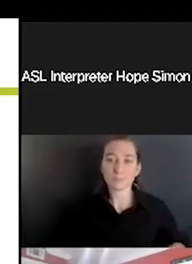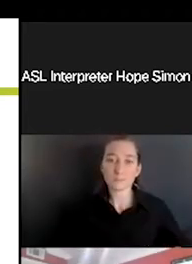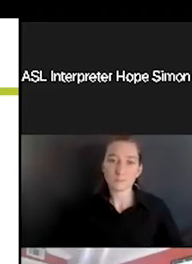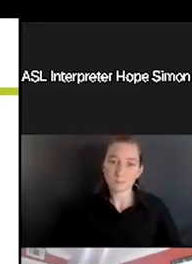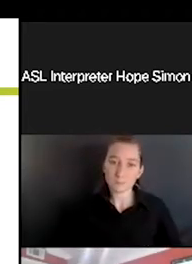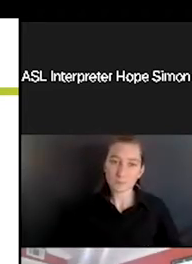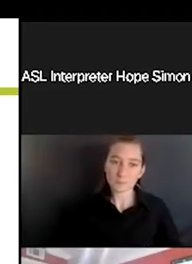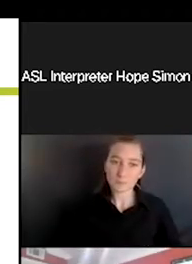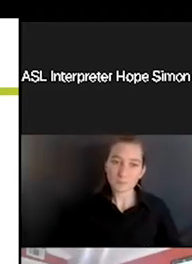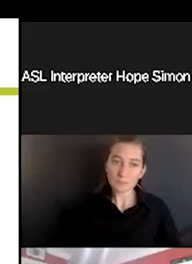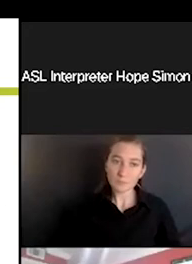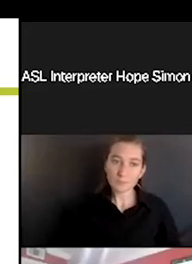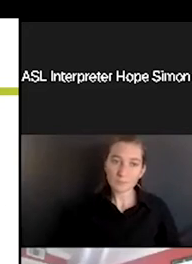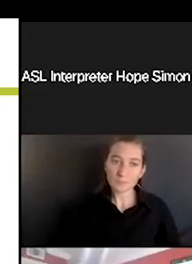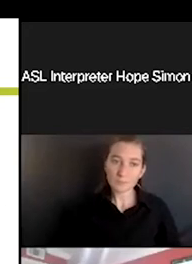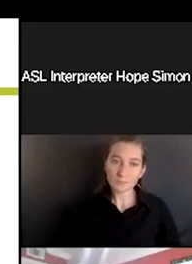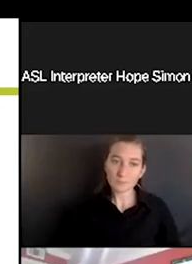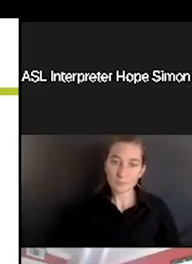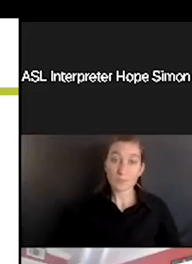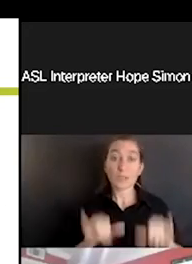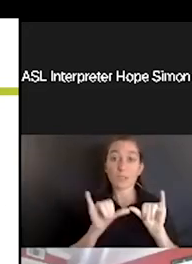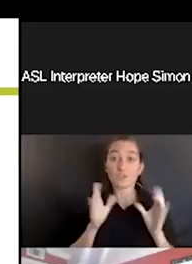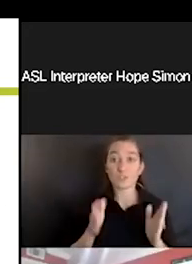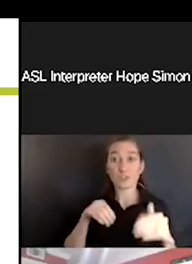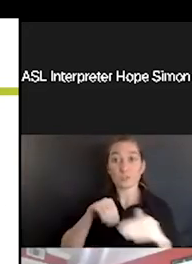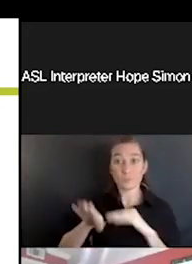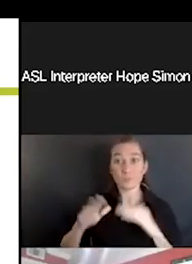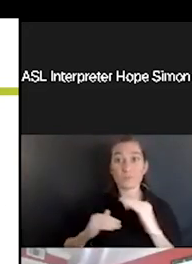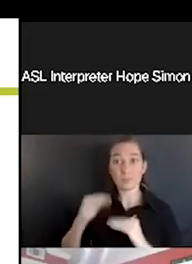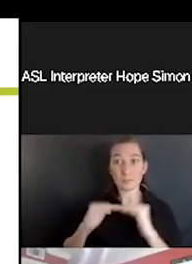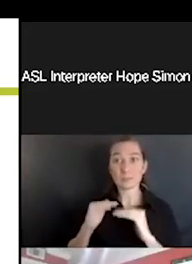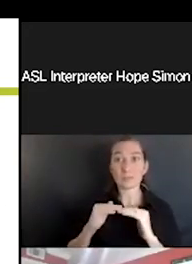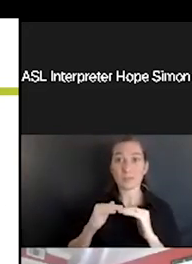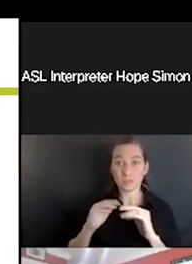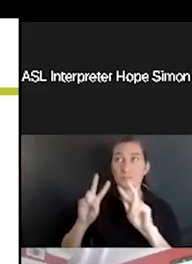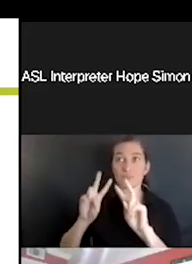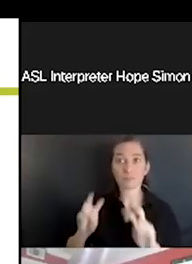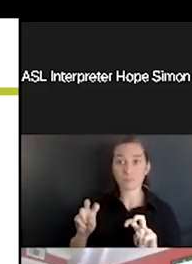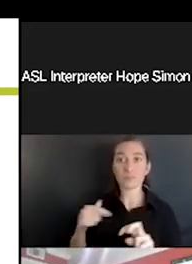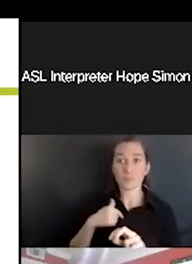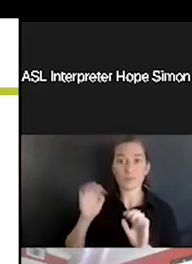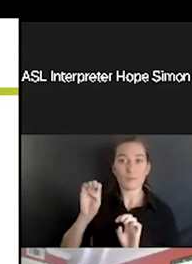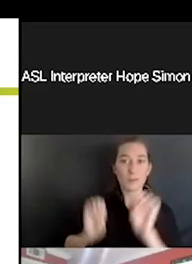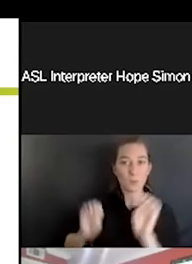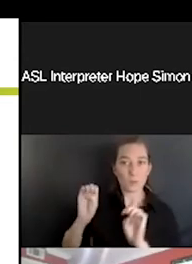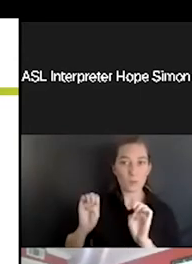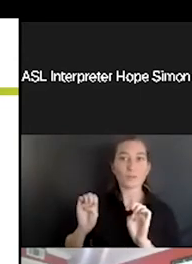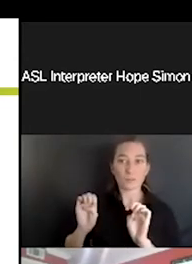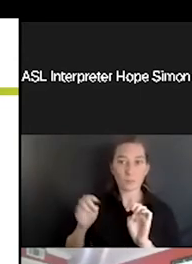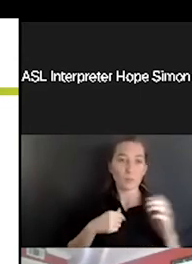use to do the first evaluation of a building. And what that allows us to do is kind of put buildings in